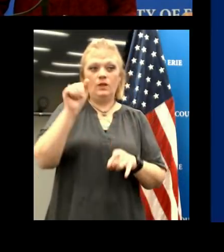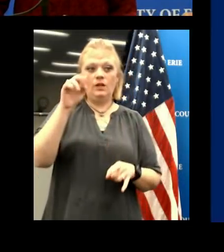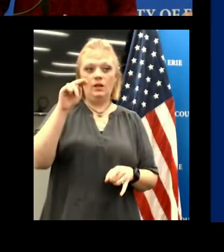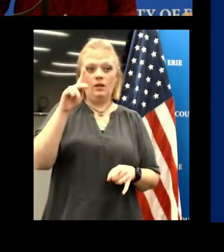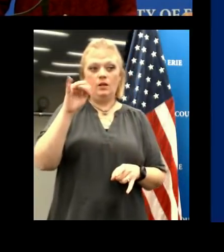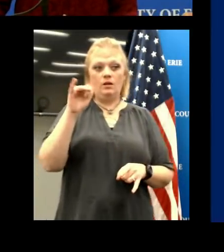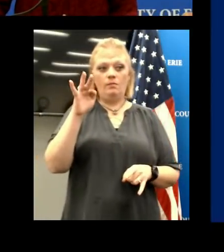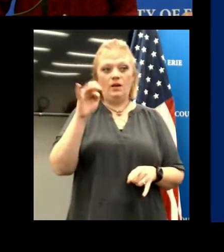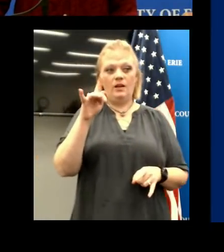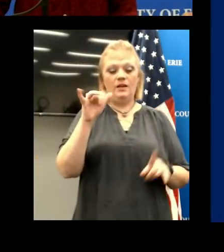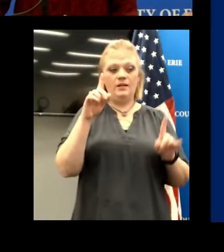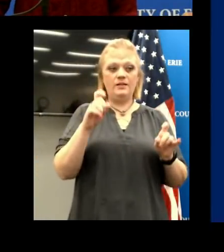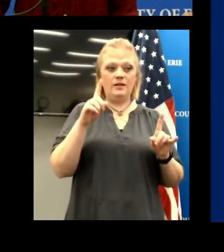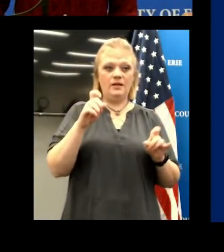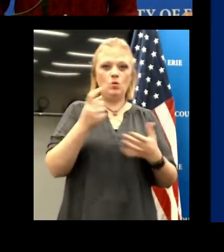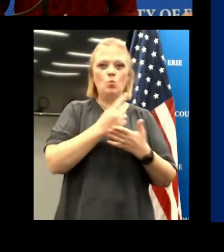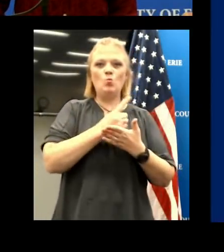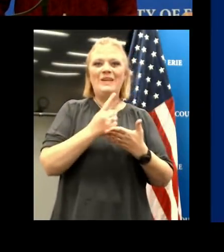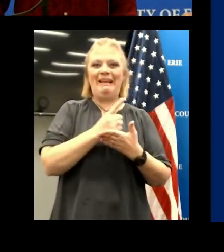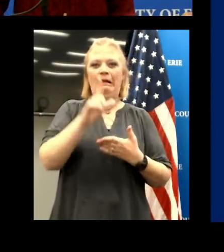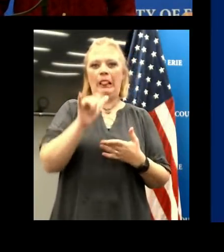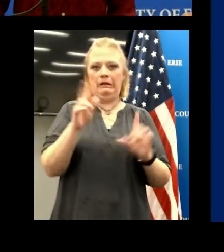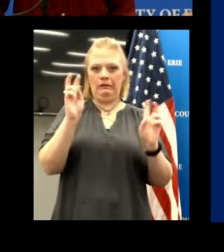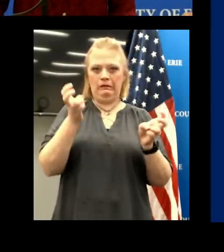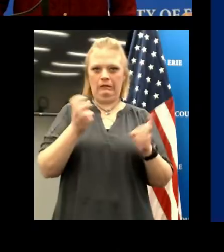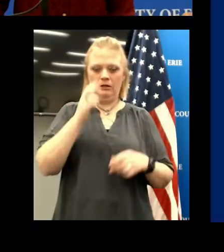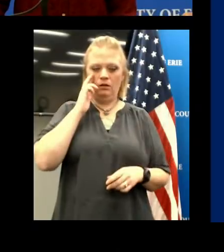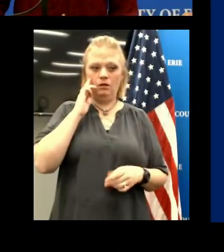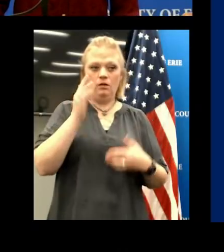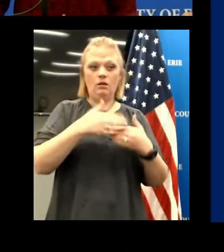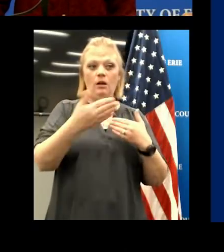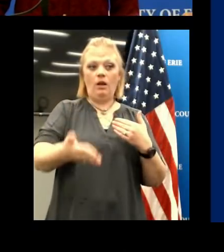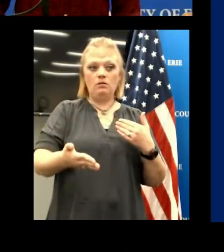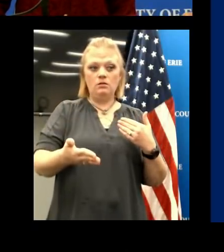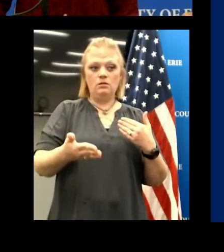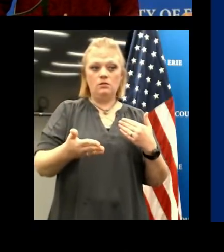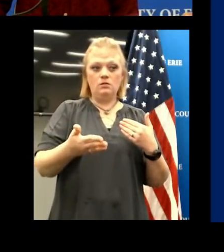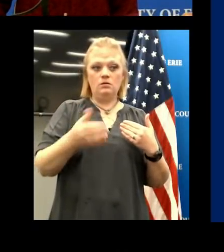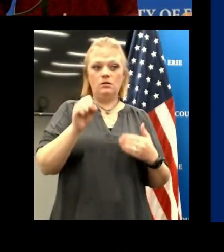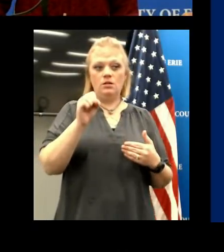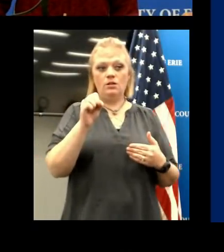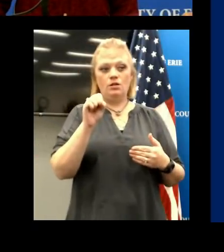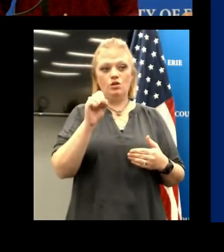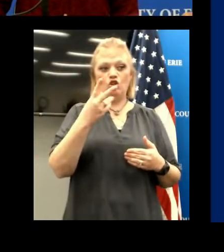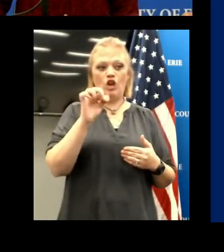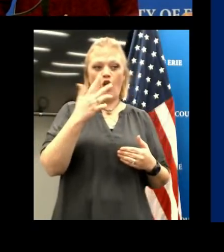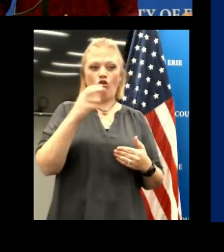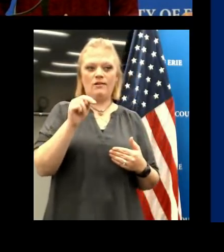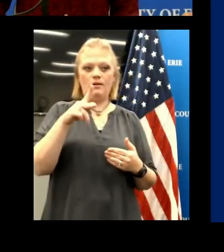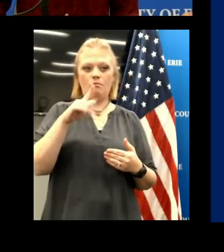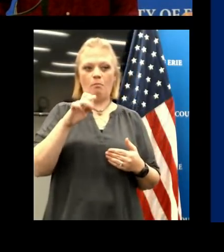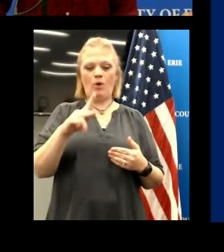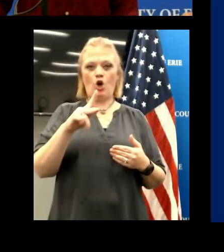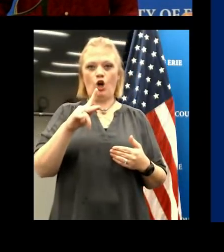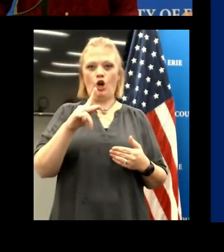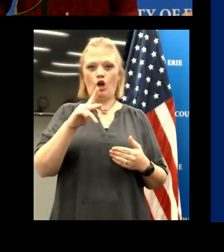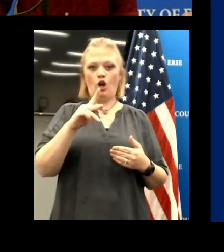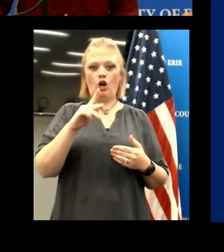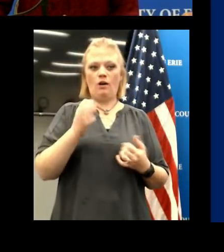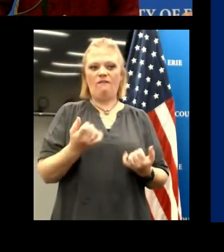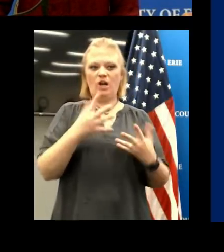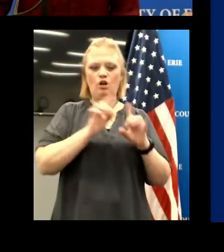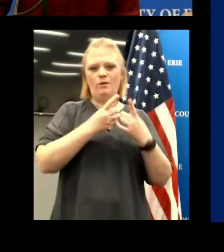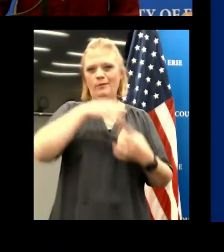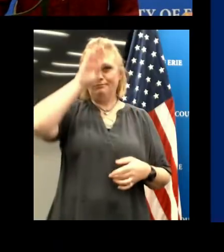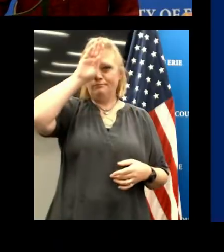testing. We're just doing this weekly. The next test is at the Sheridan Park Fire Department. We're also offering